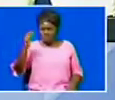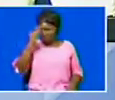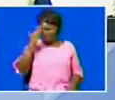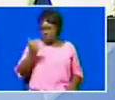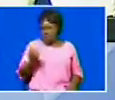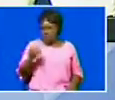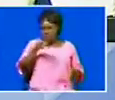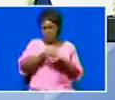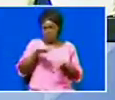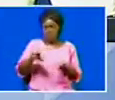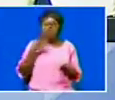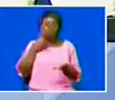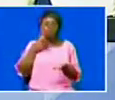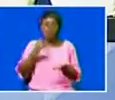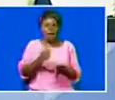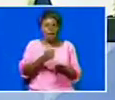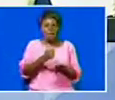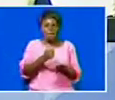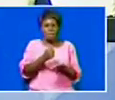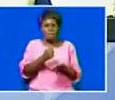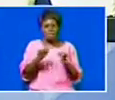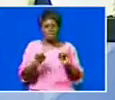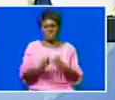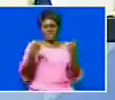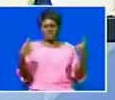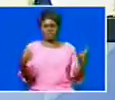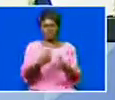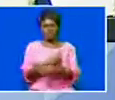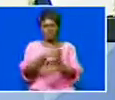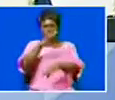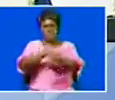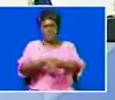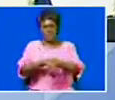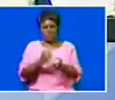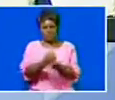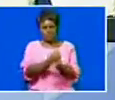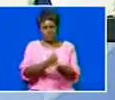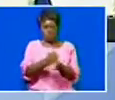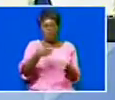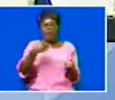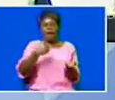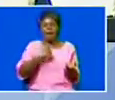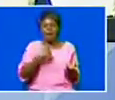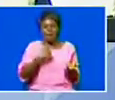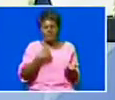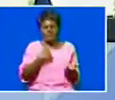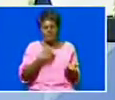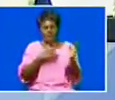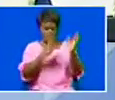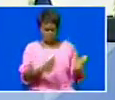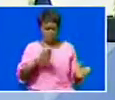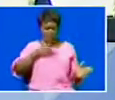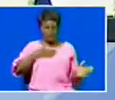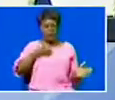his stance that the sugar in the country was safe, contrary to findings they had poisonous substances. William Lusige with that